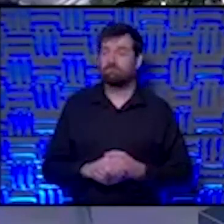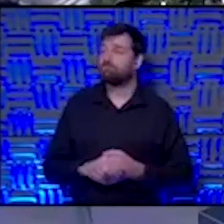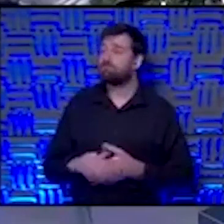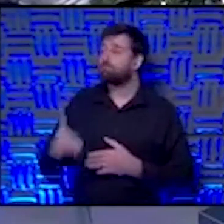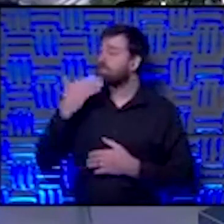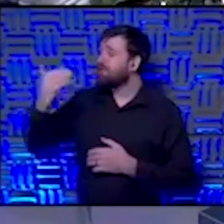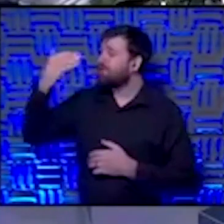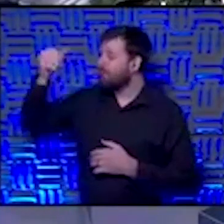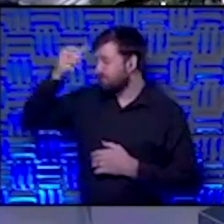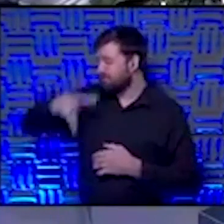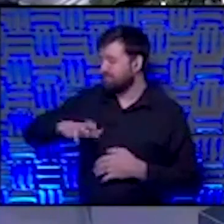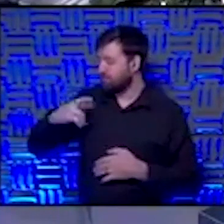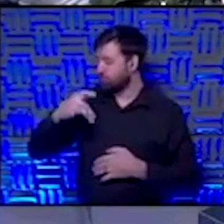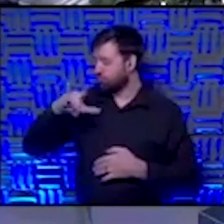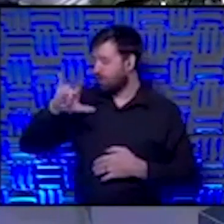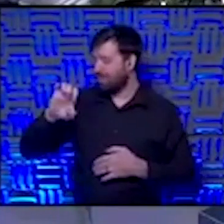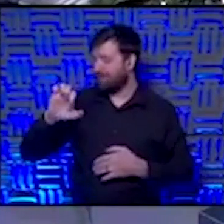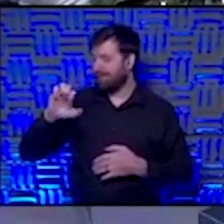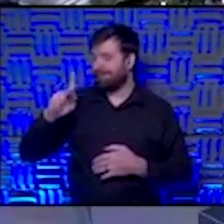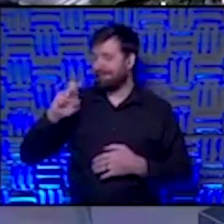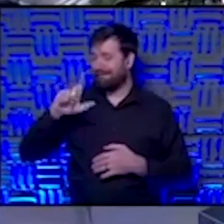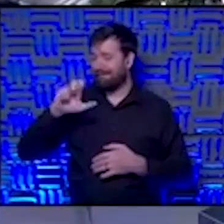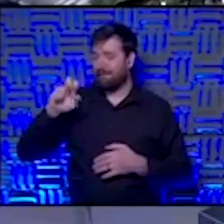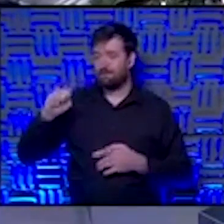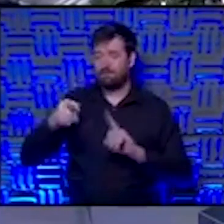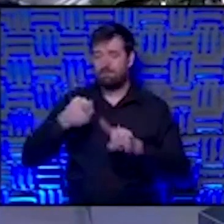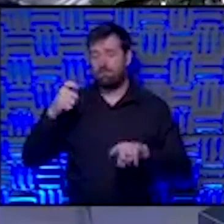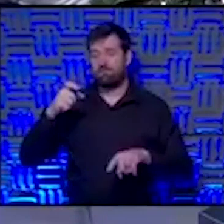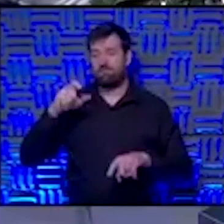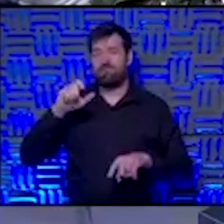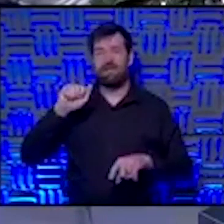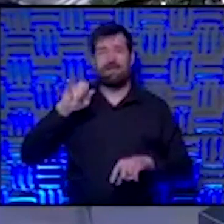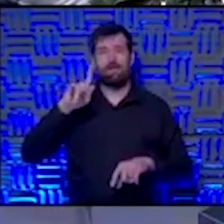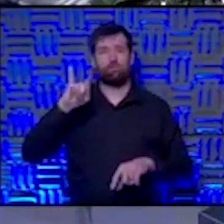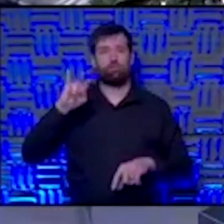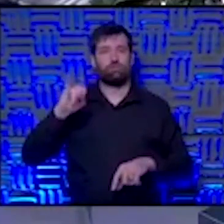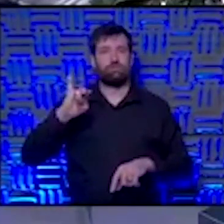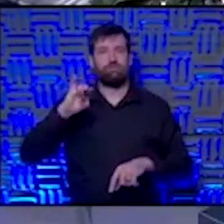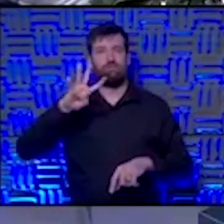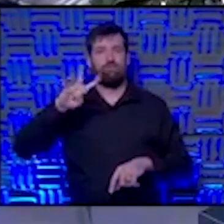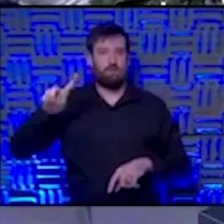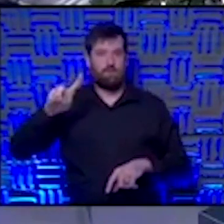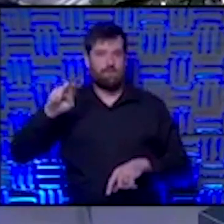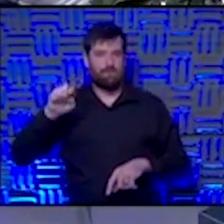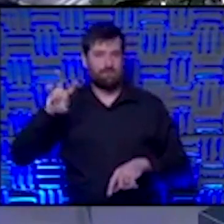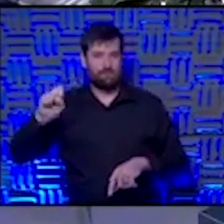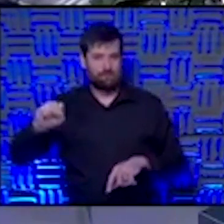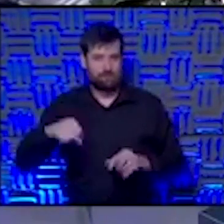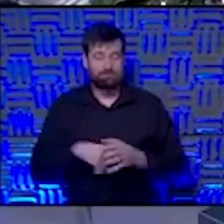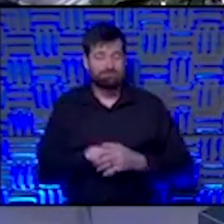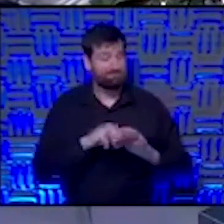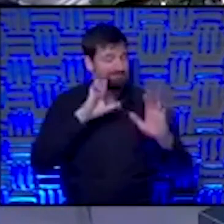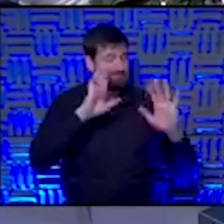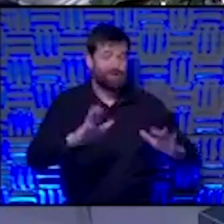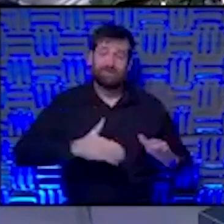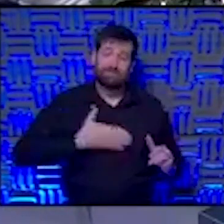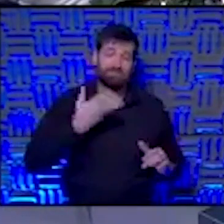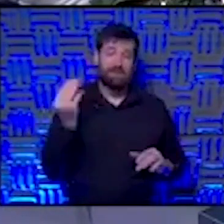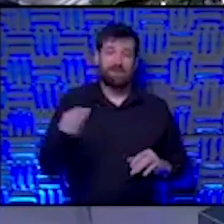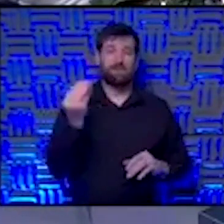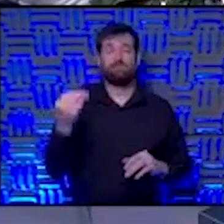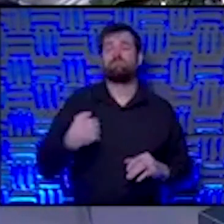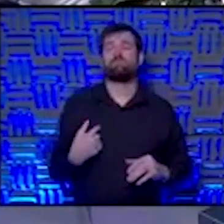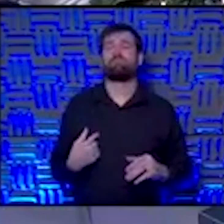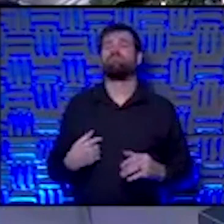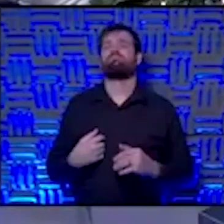Good morning. We've got Charlie Keegan here from 41 Action News. How are you all doing today? Good, thank you. How are you? Great. Happy Monday. I have a story